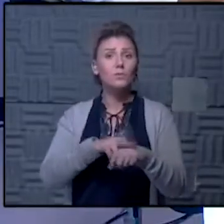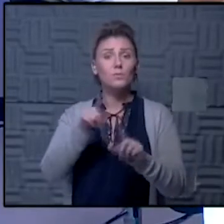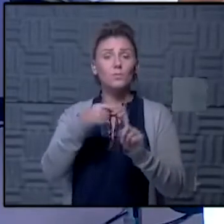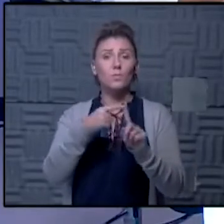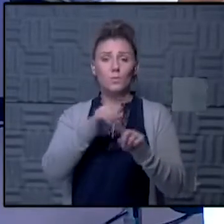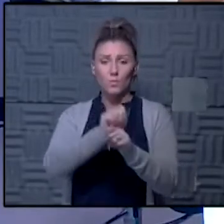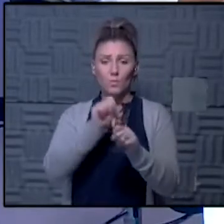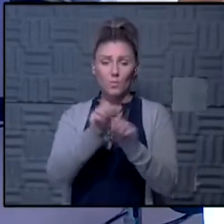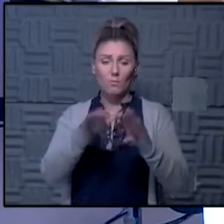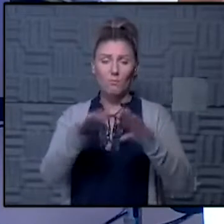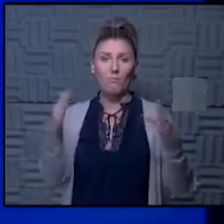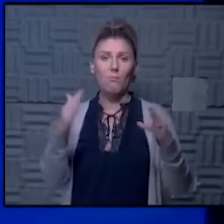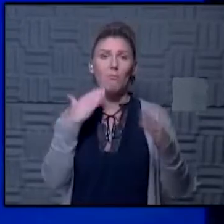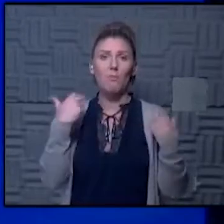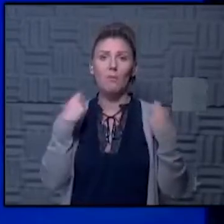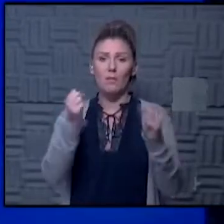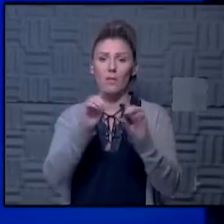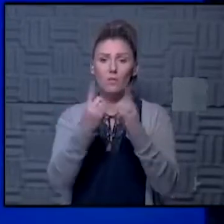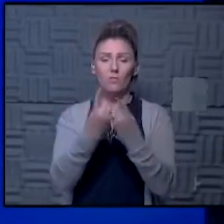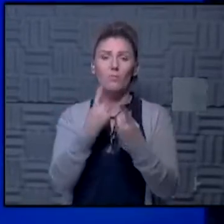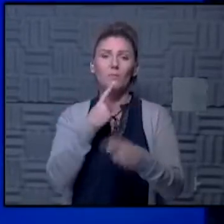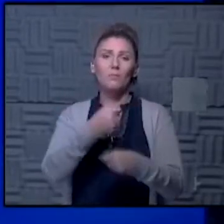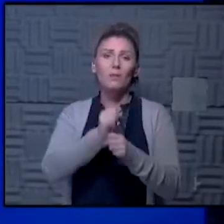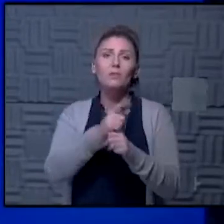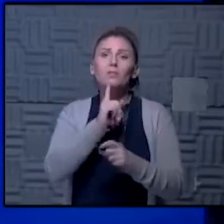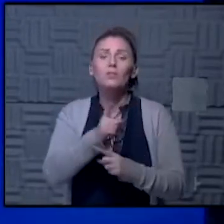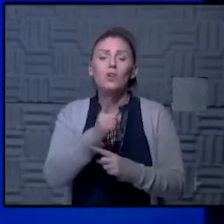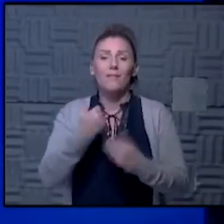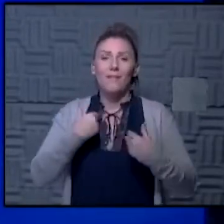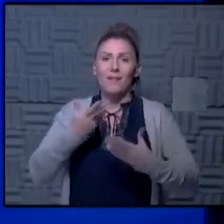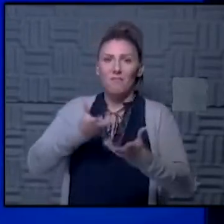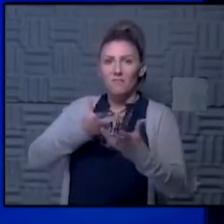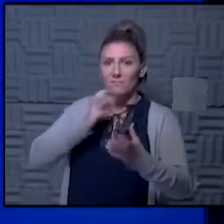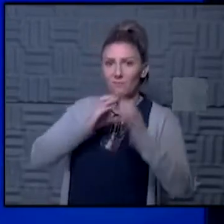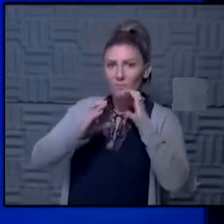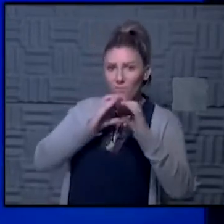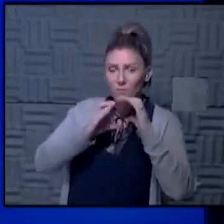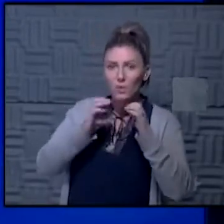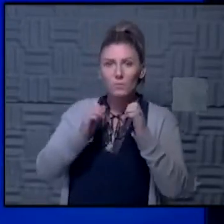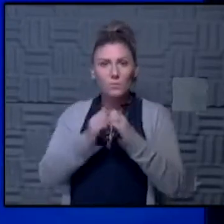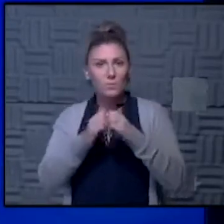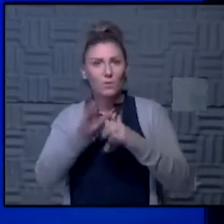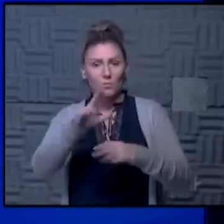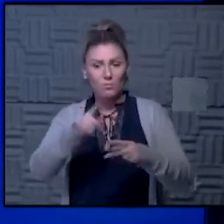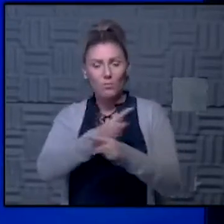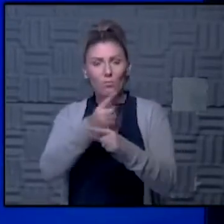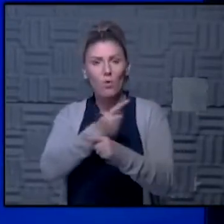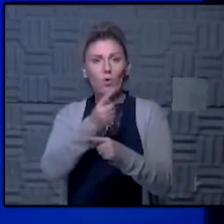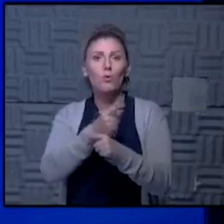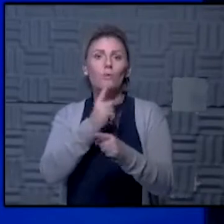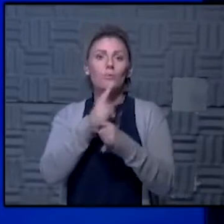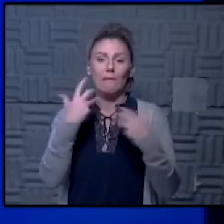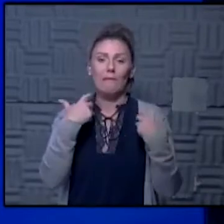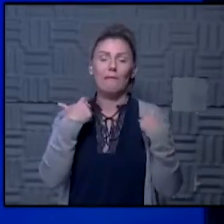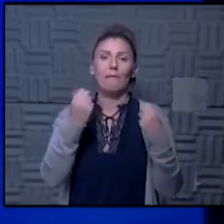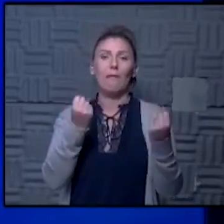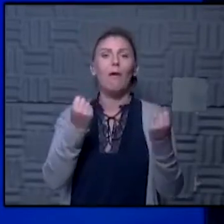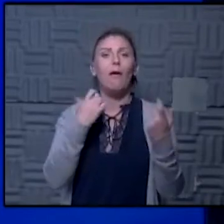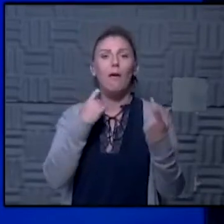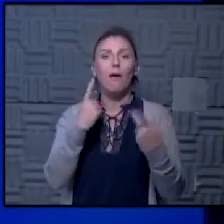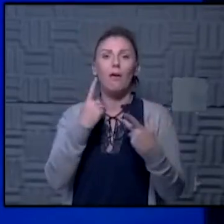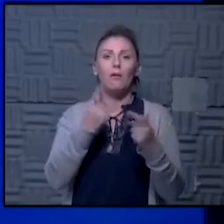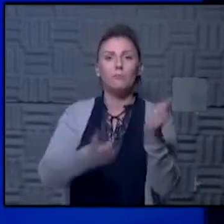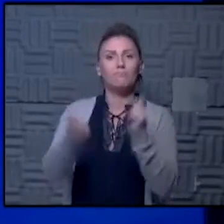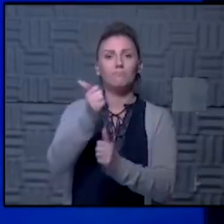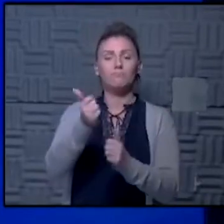the public health department in your area, you'll want to make sure that you're having those conversations with your appropriate public health officials. Many